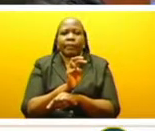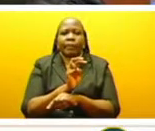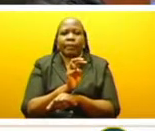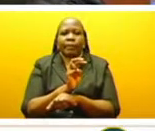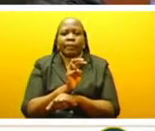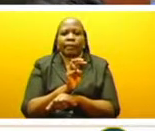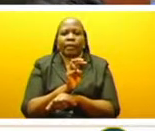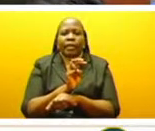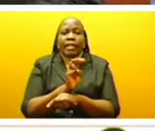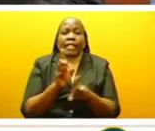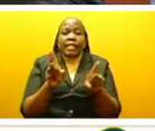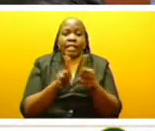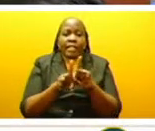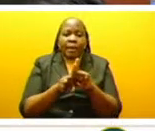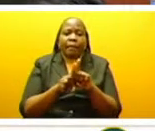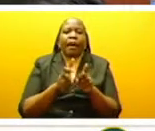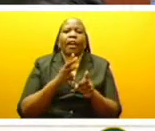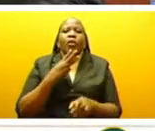And I urge